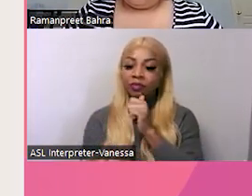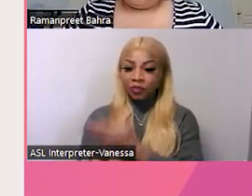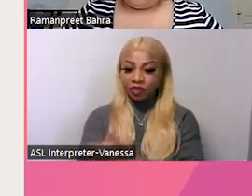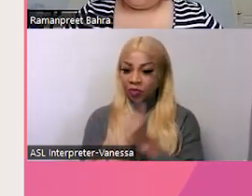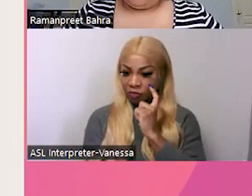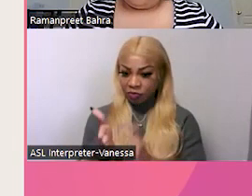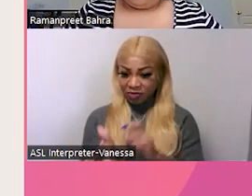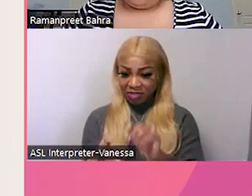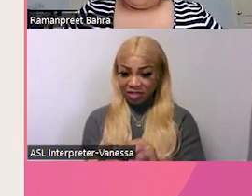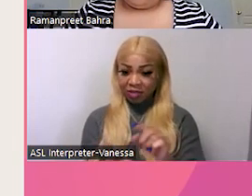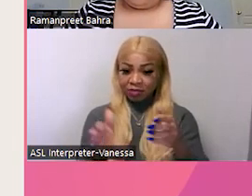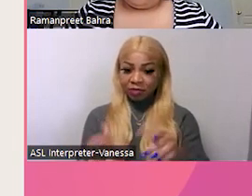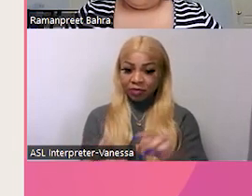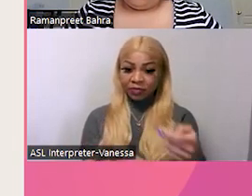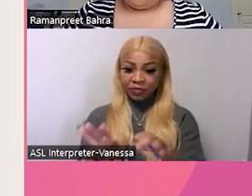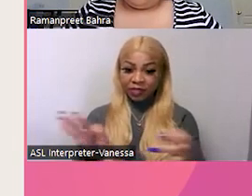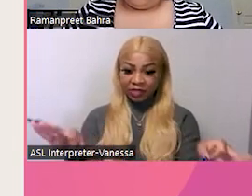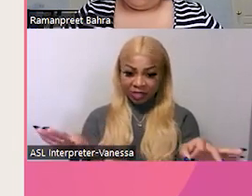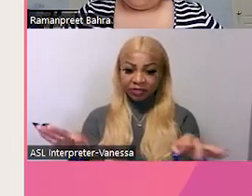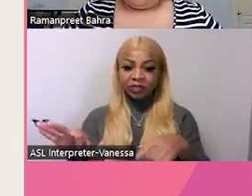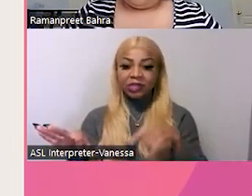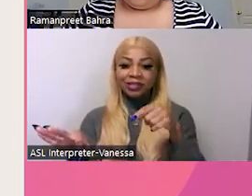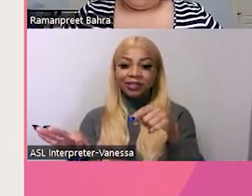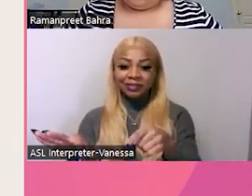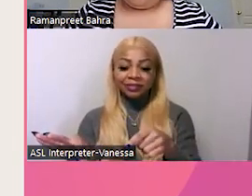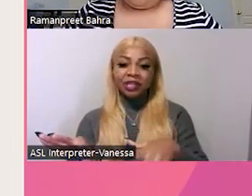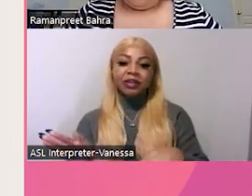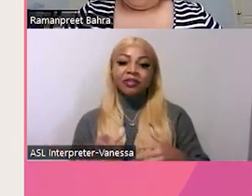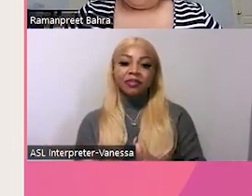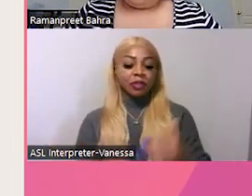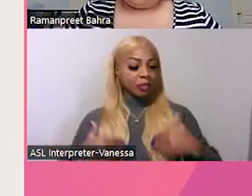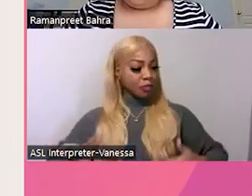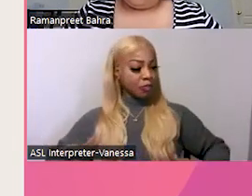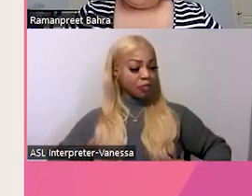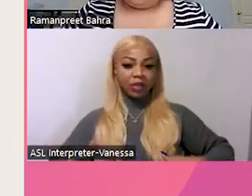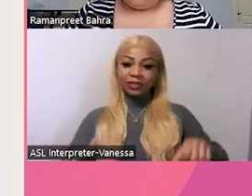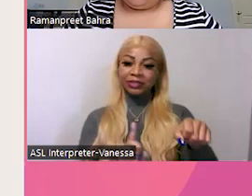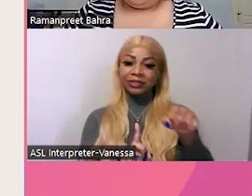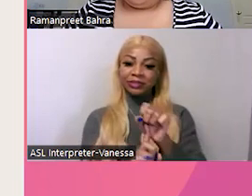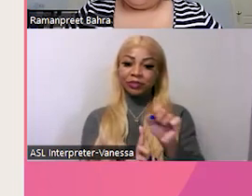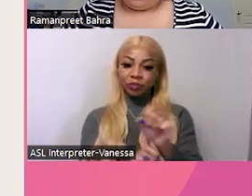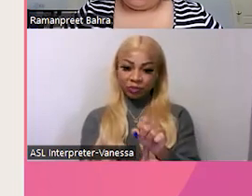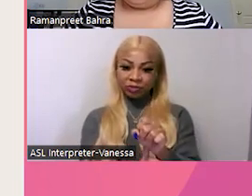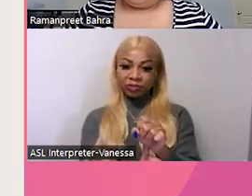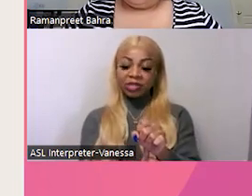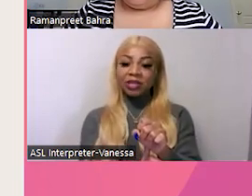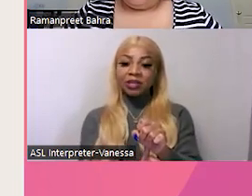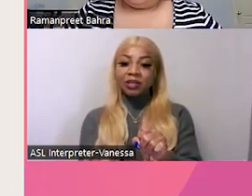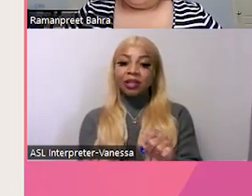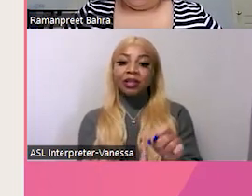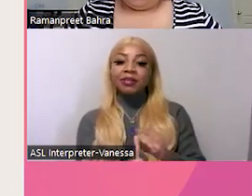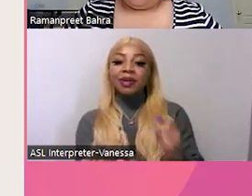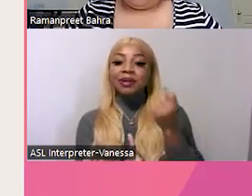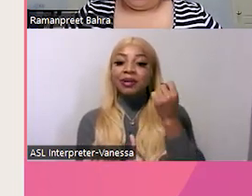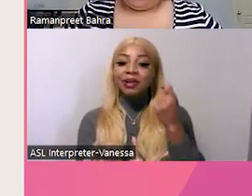person-first language is mired in the medicalization of body state, so medicalizing the body. And instead of resulting in fat people